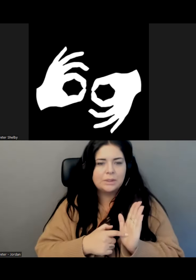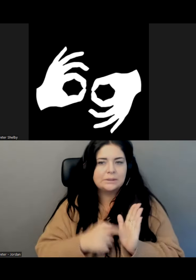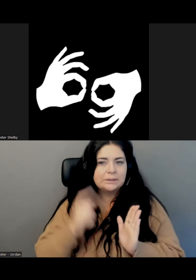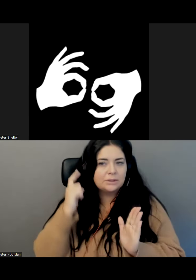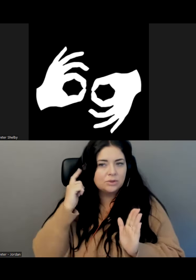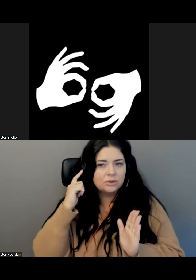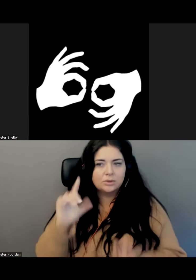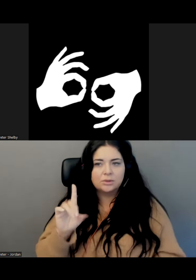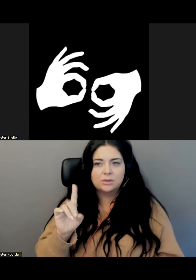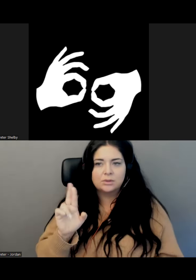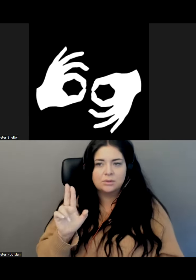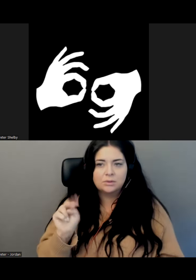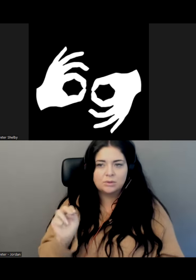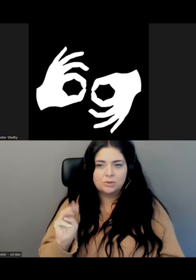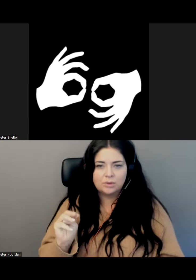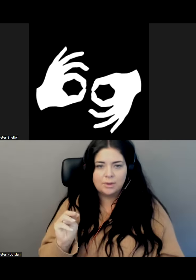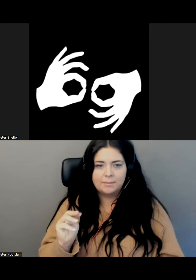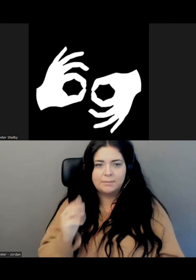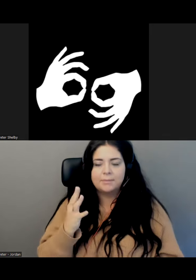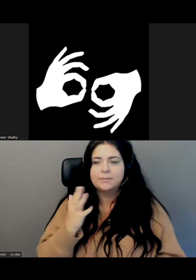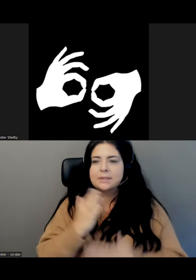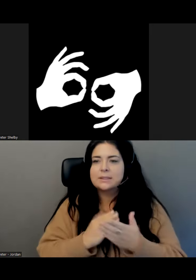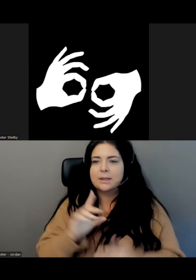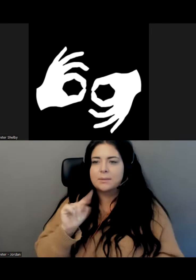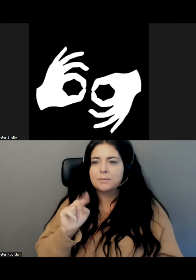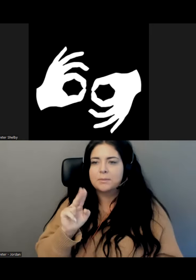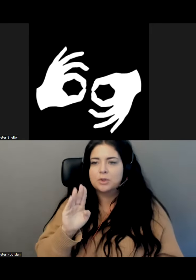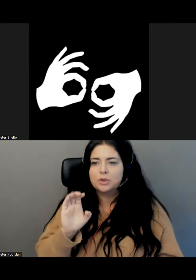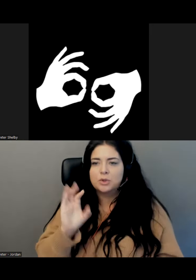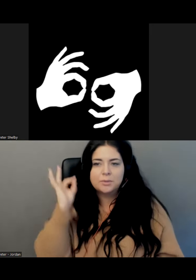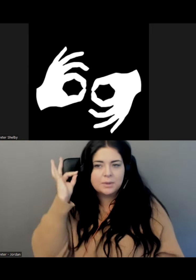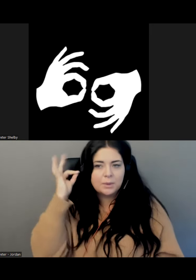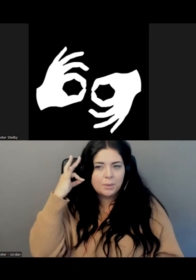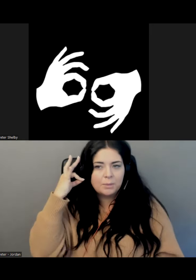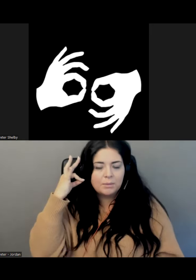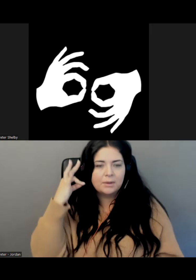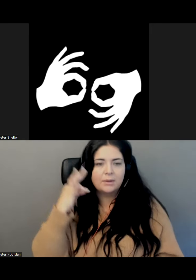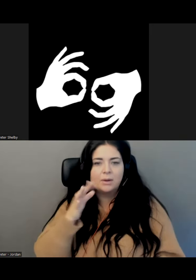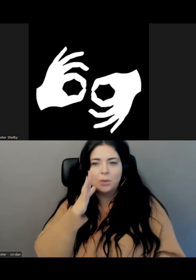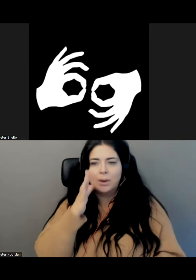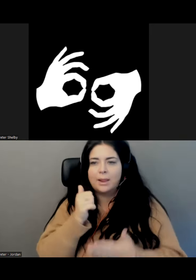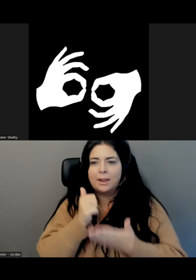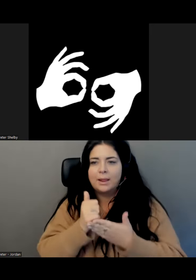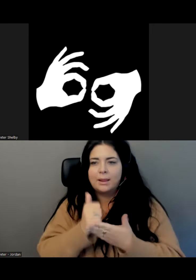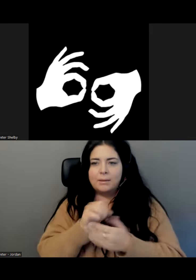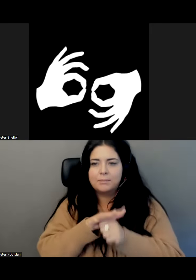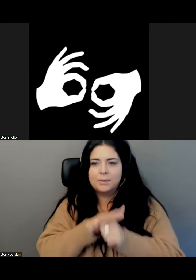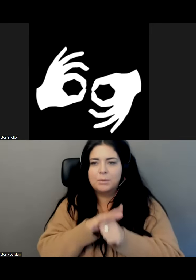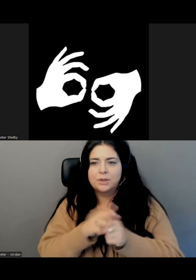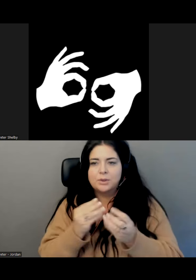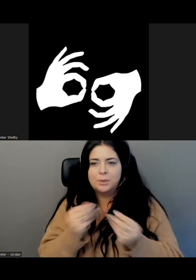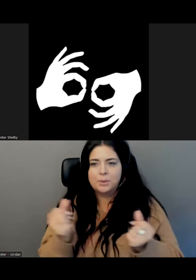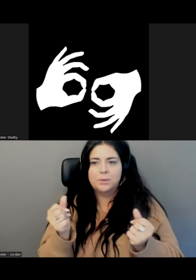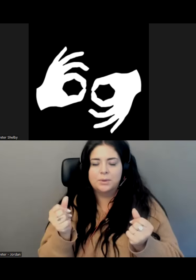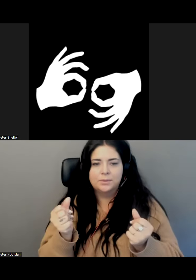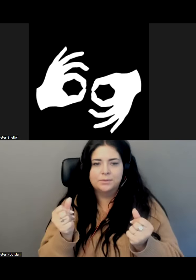eardrum, you may need to have some little tubes inserted in your eardrum, and that will relieve that pressure and congestion and